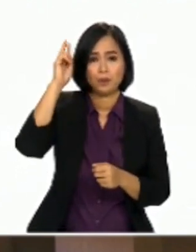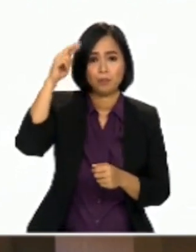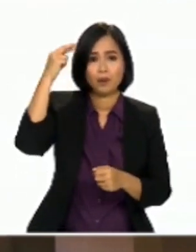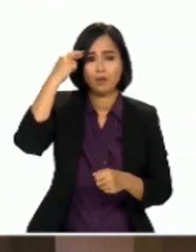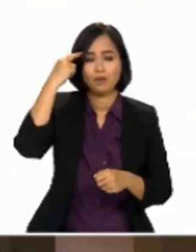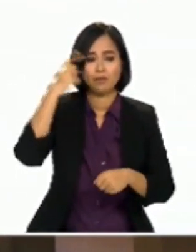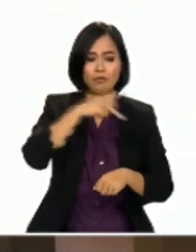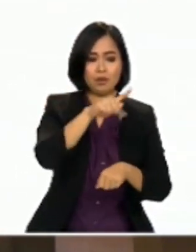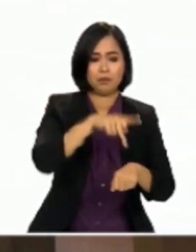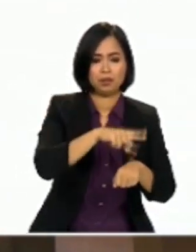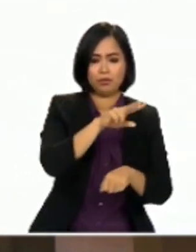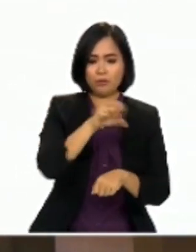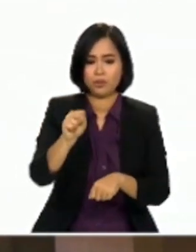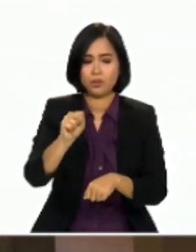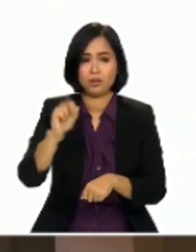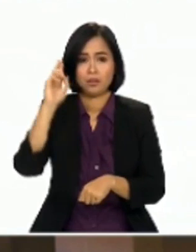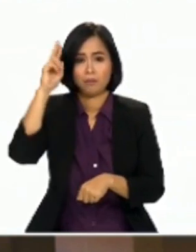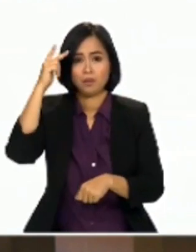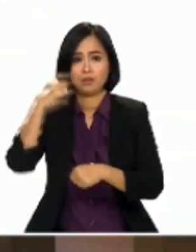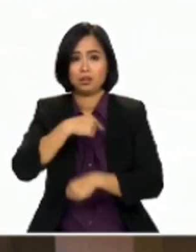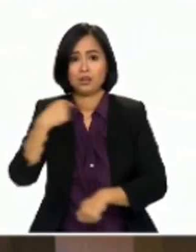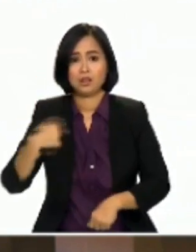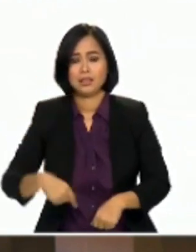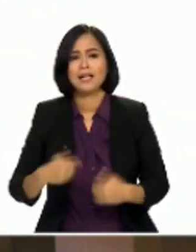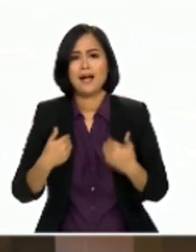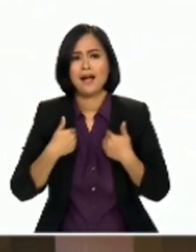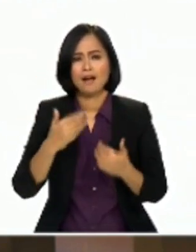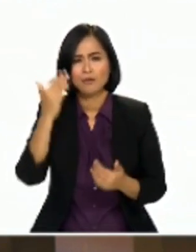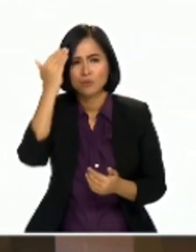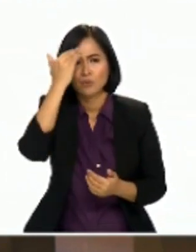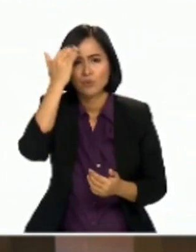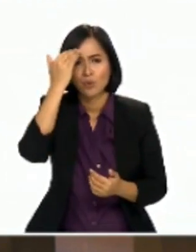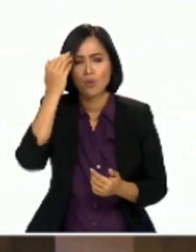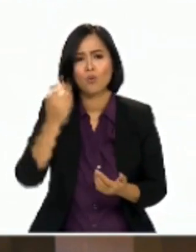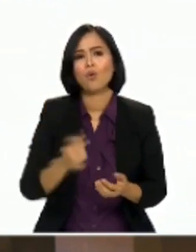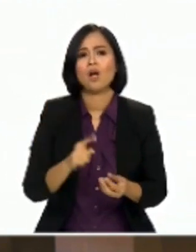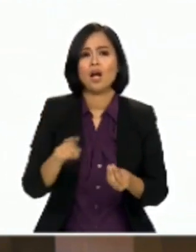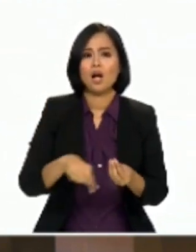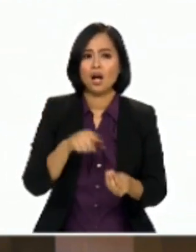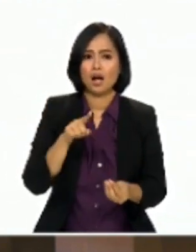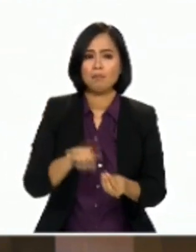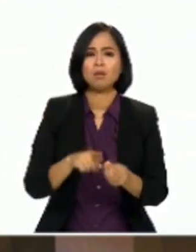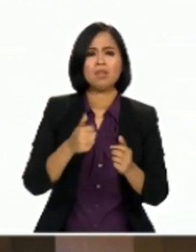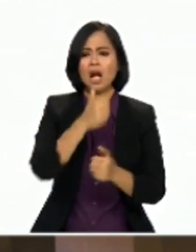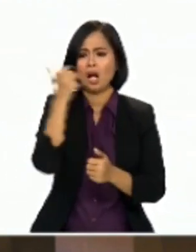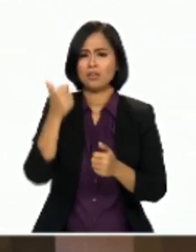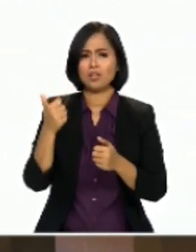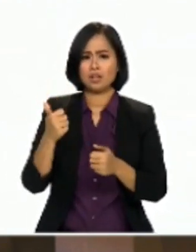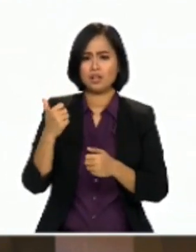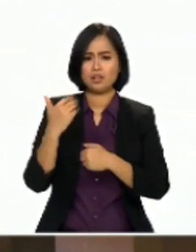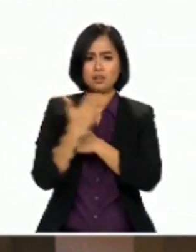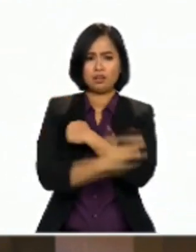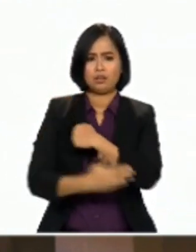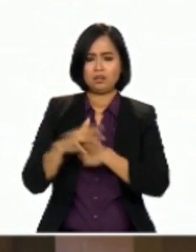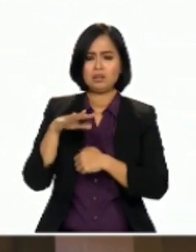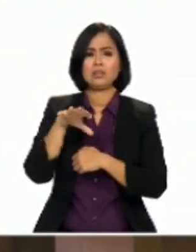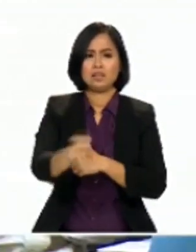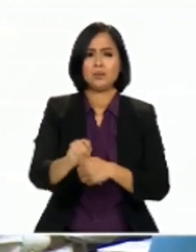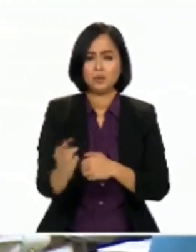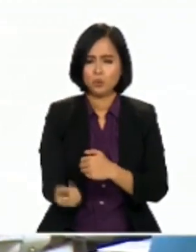China, recognize instances where another state may utilize the